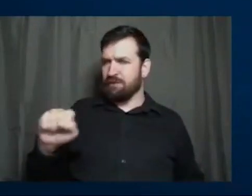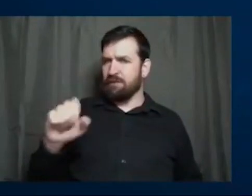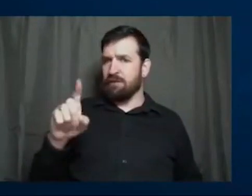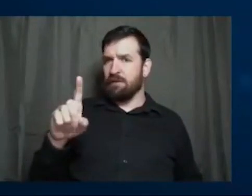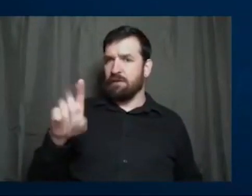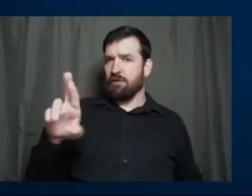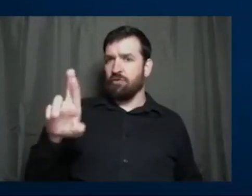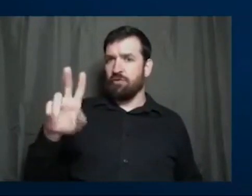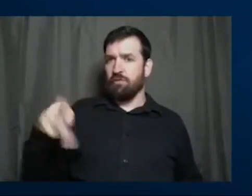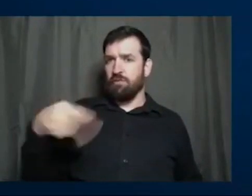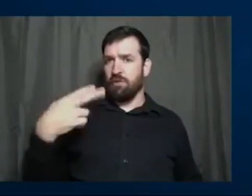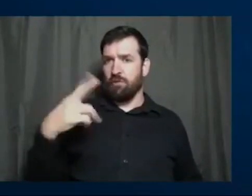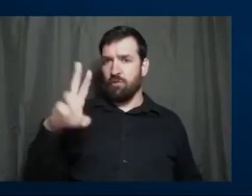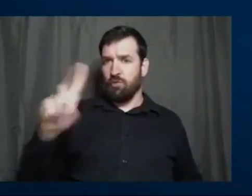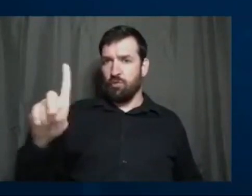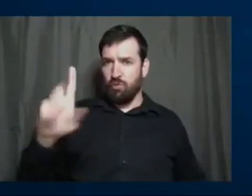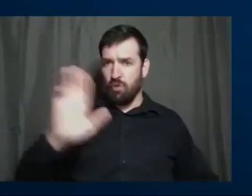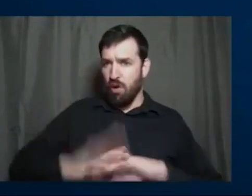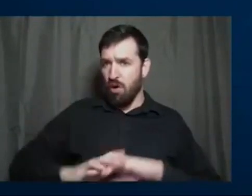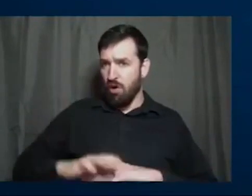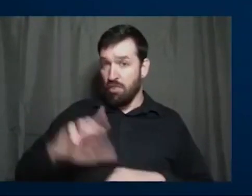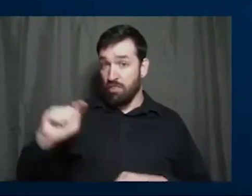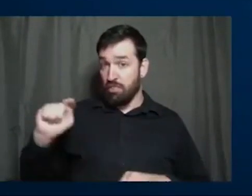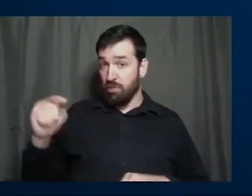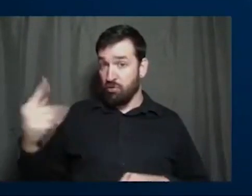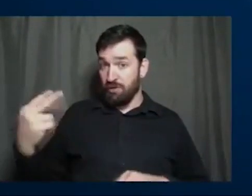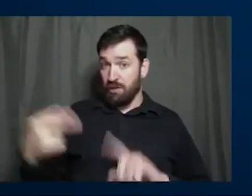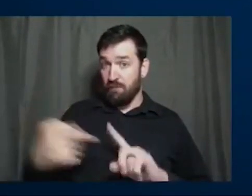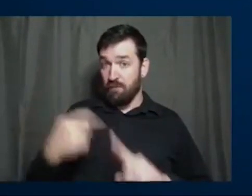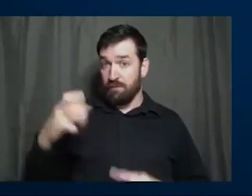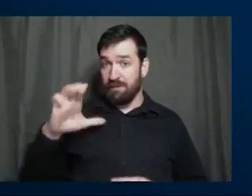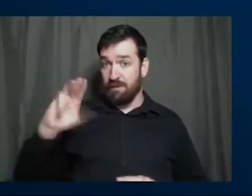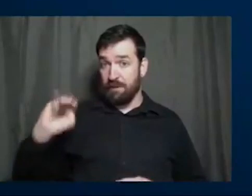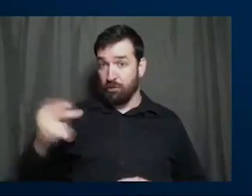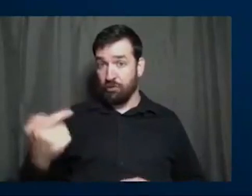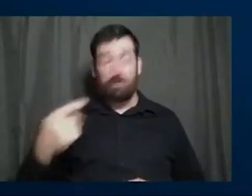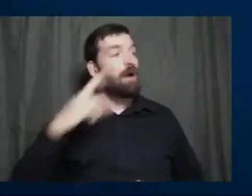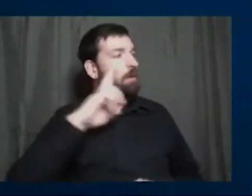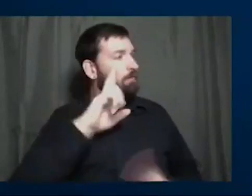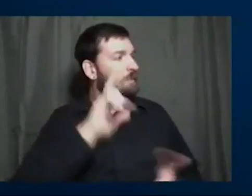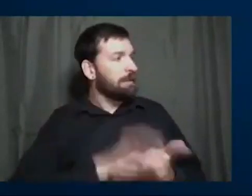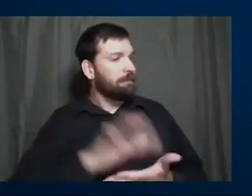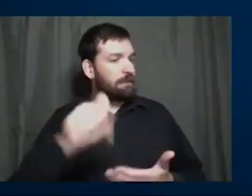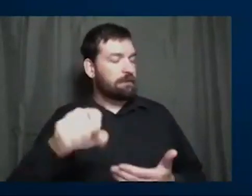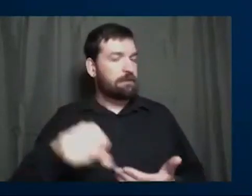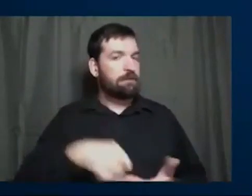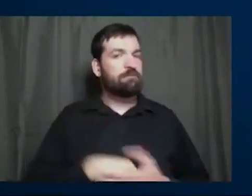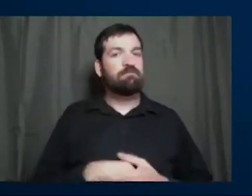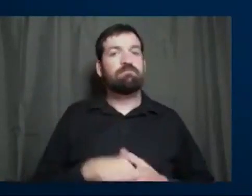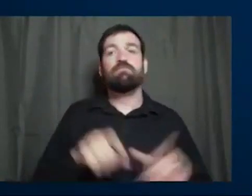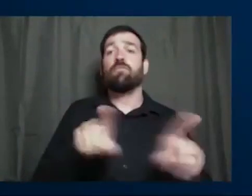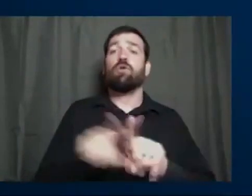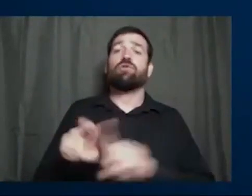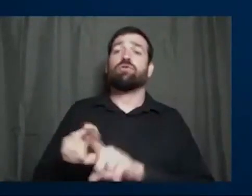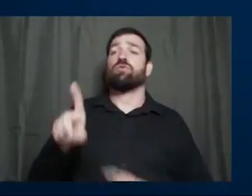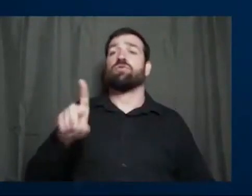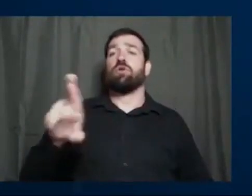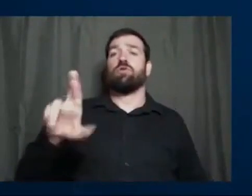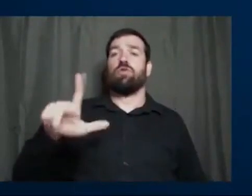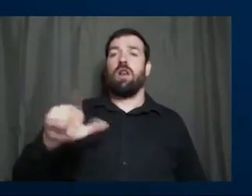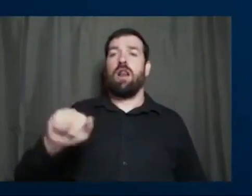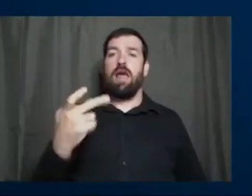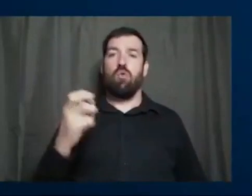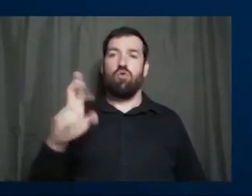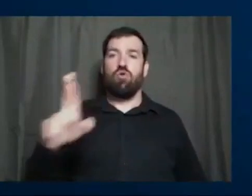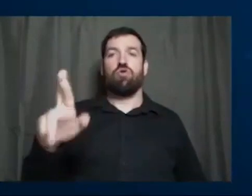Thursday? Is going to join us from Children's Mercy? I believe so, but I'll confirm that. And we also have Dr. Lauer on that day as well. So yeah, we'll be talking about